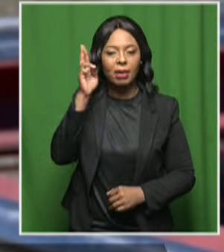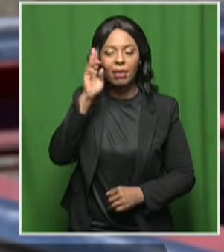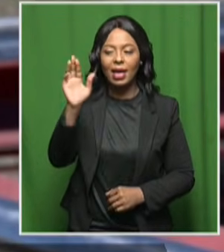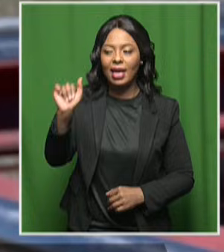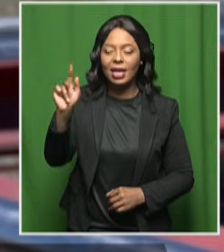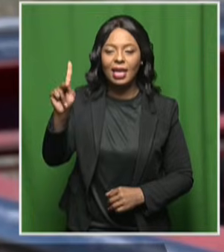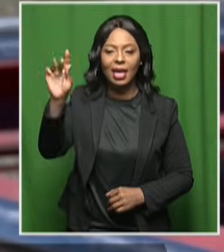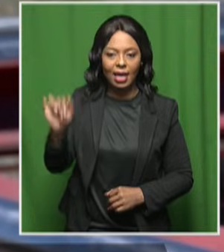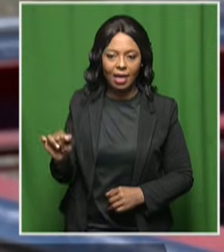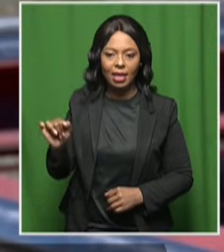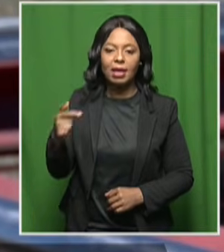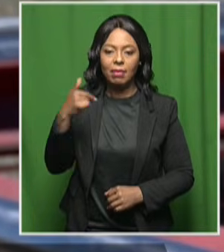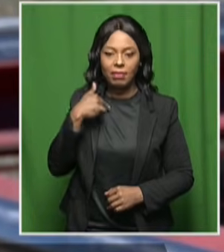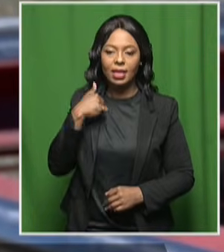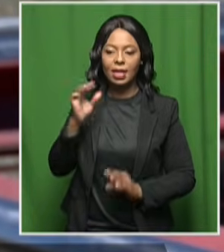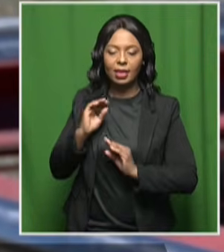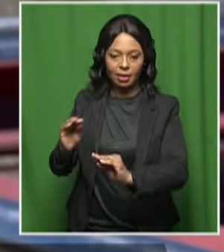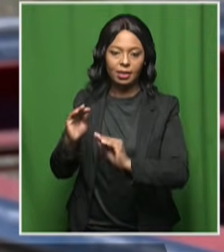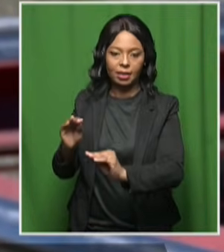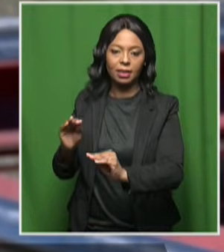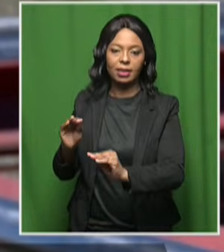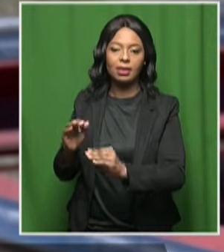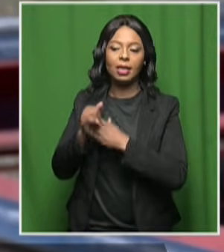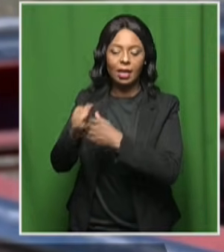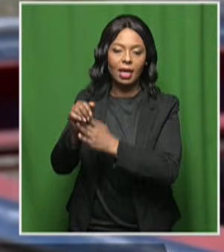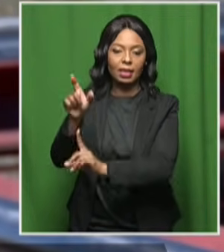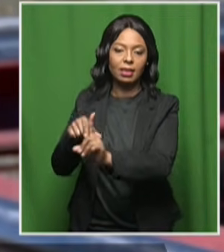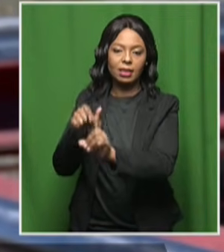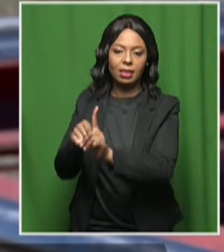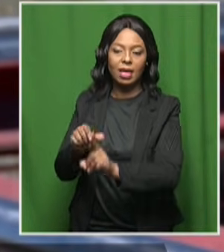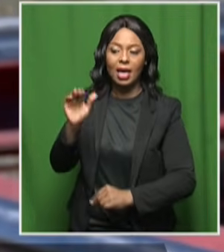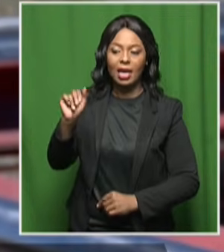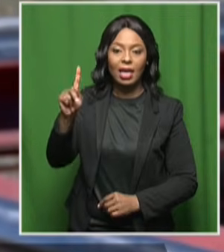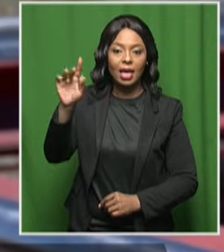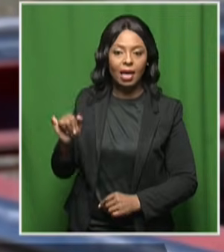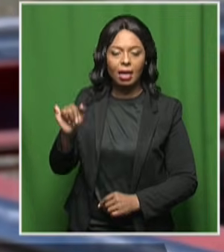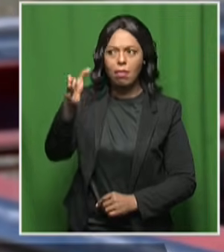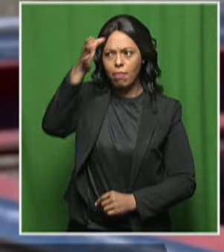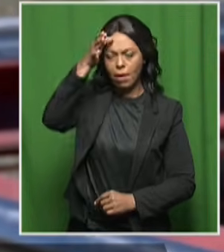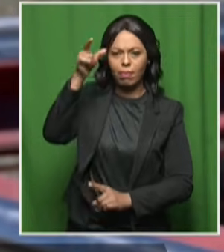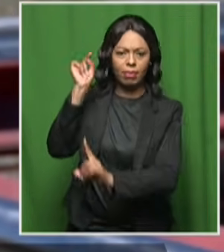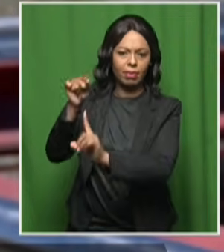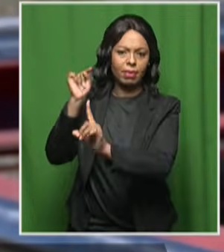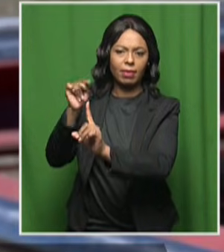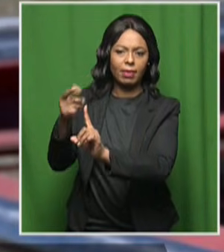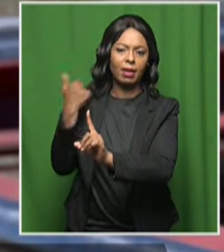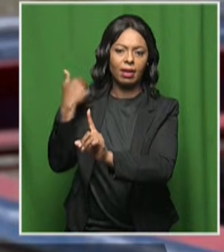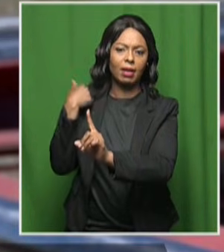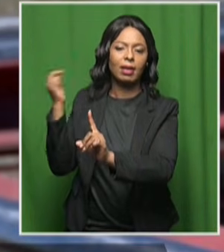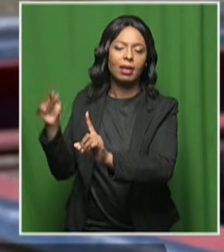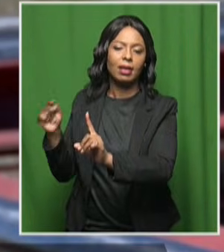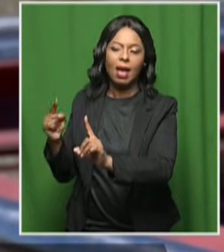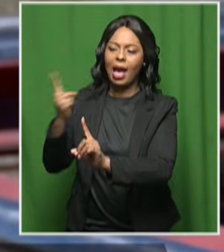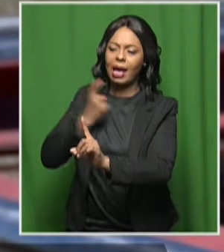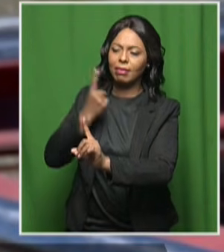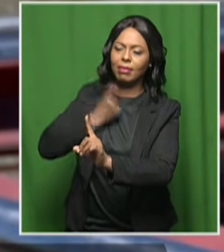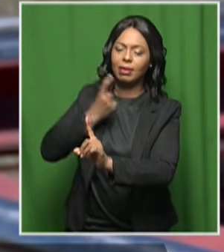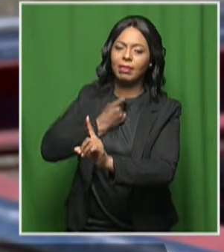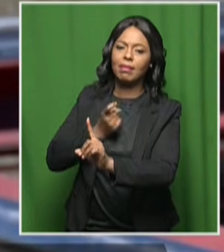Yes, me and him, he was very, very smart. Okay, asked me a lot of questions. Me and him became friends because of our love